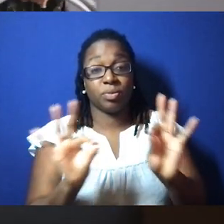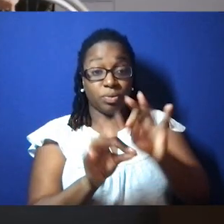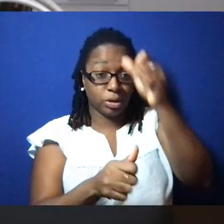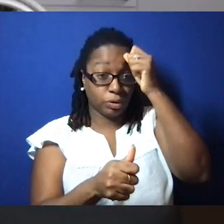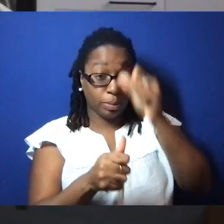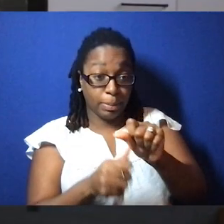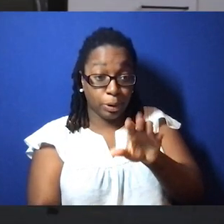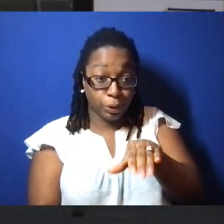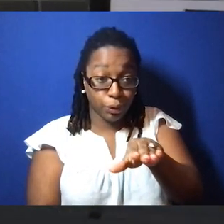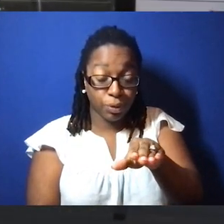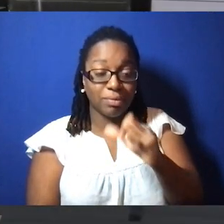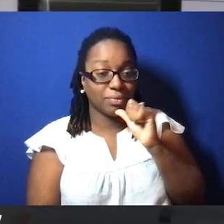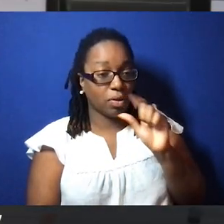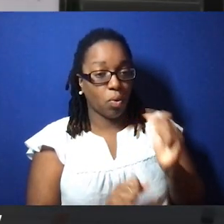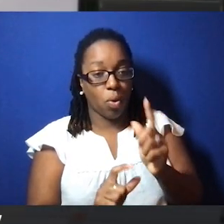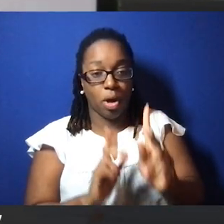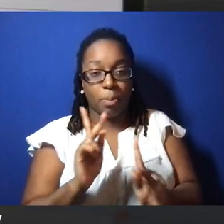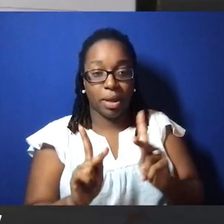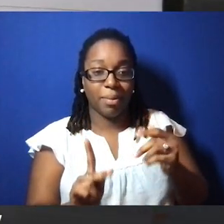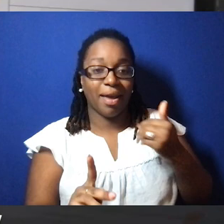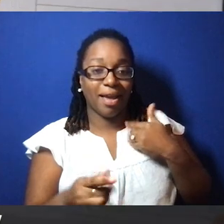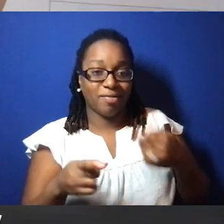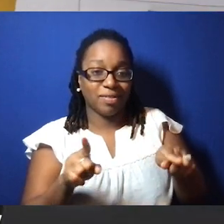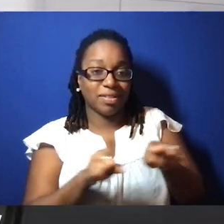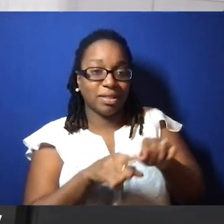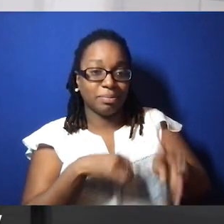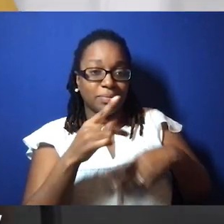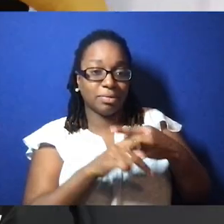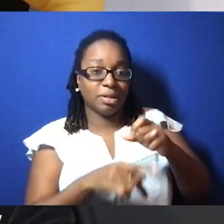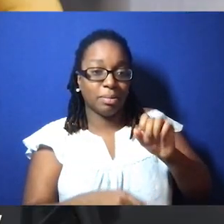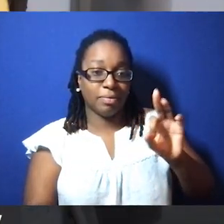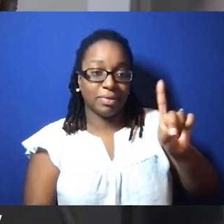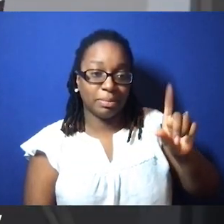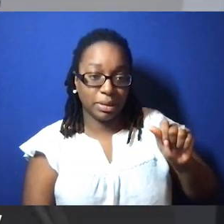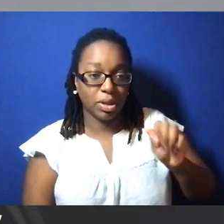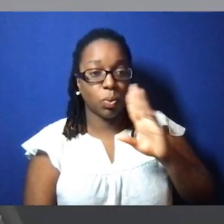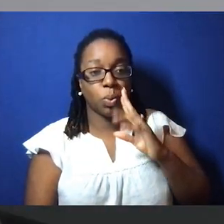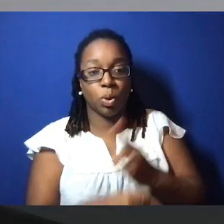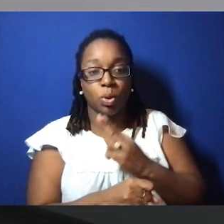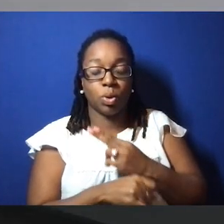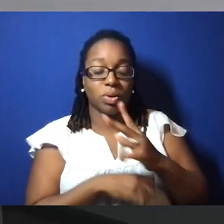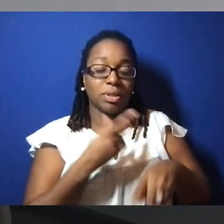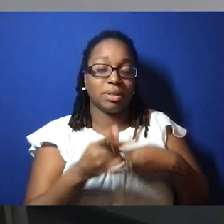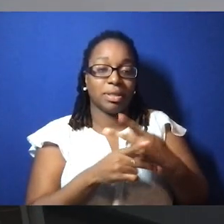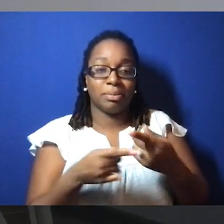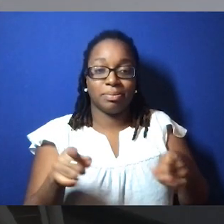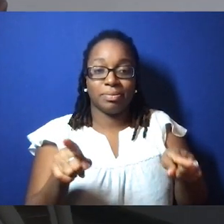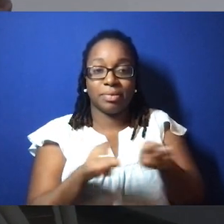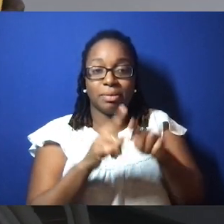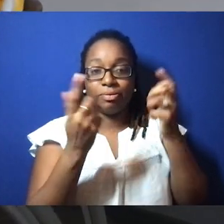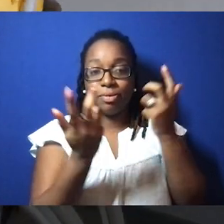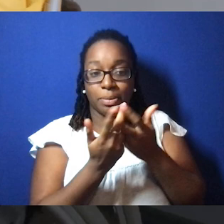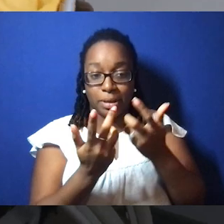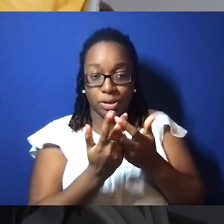It's important to remember that not all people who have the same type of disability will use the same type